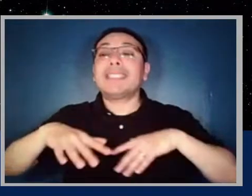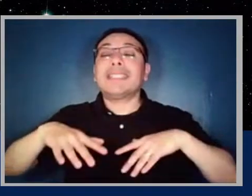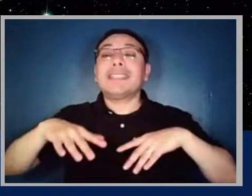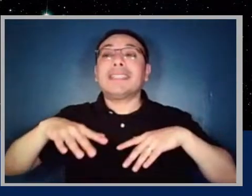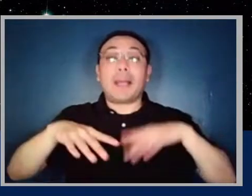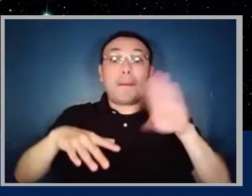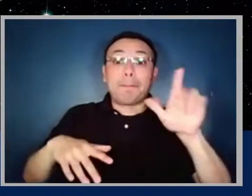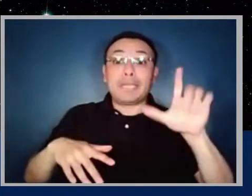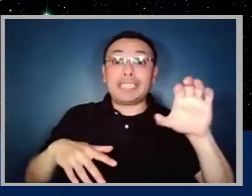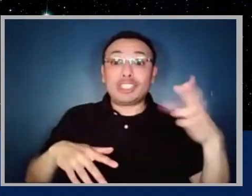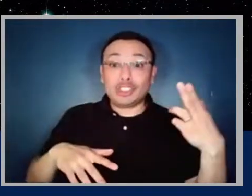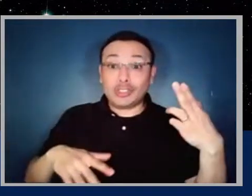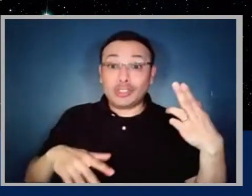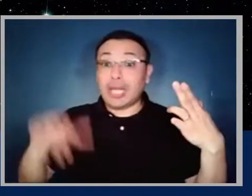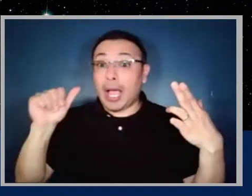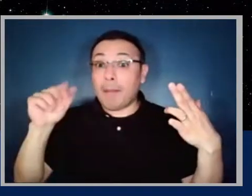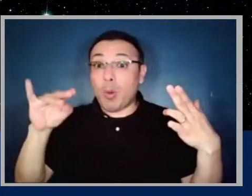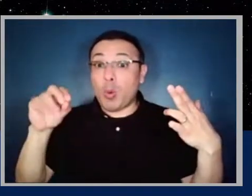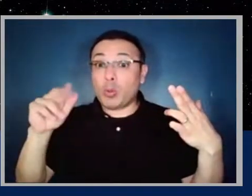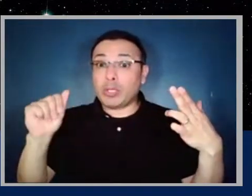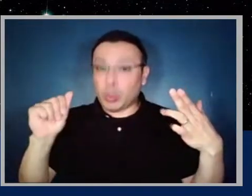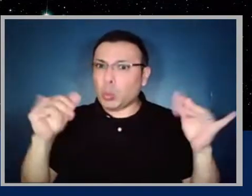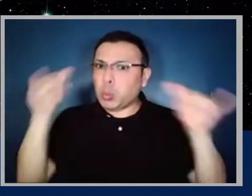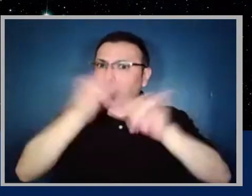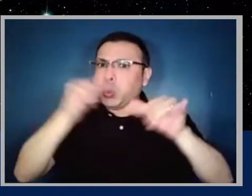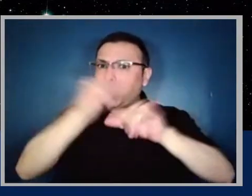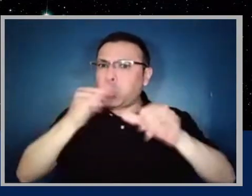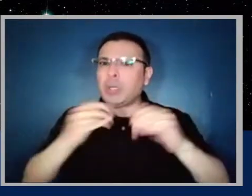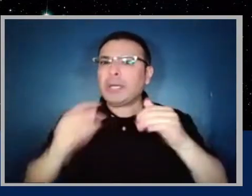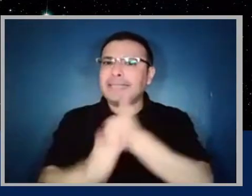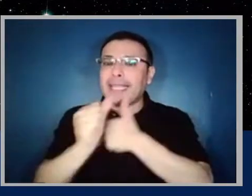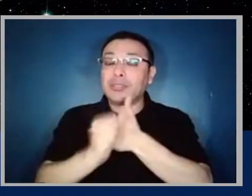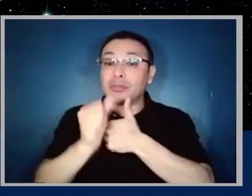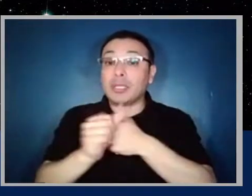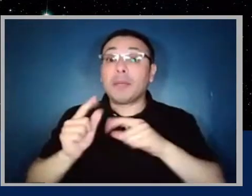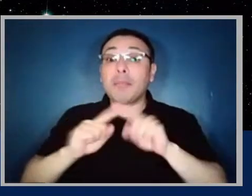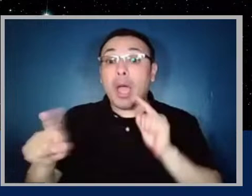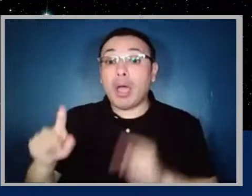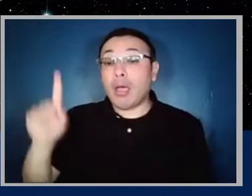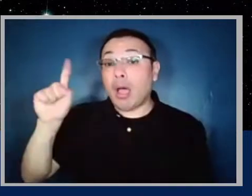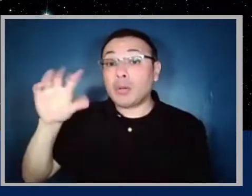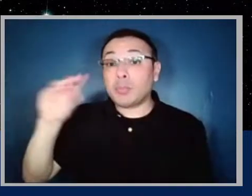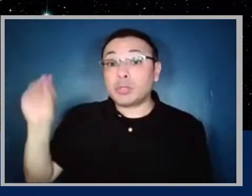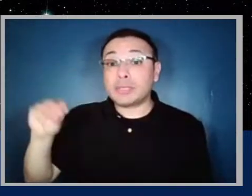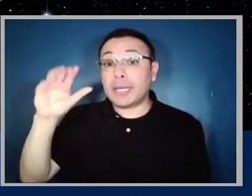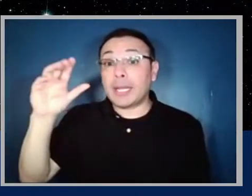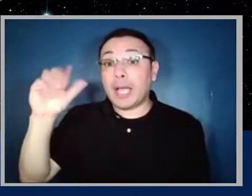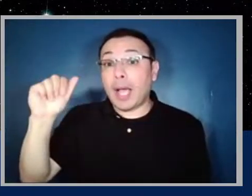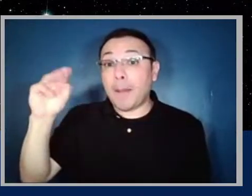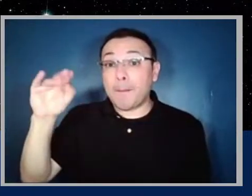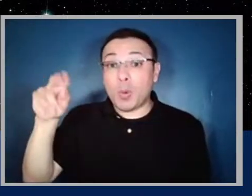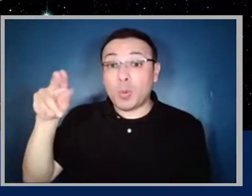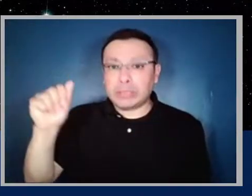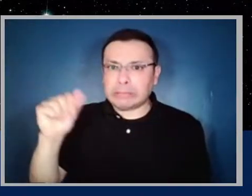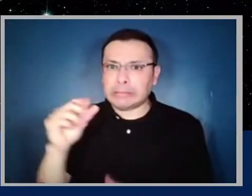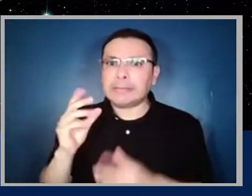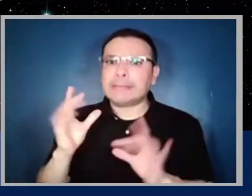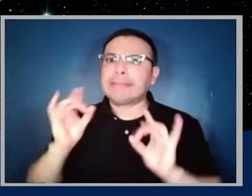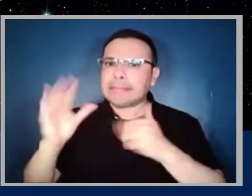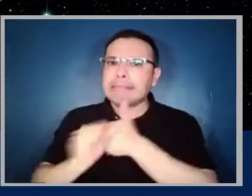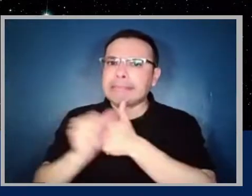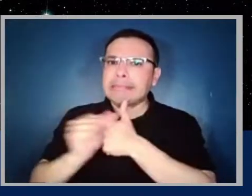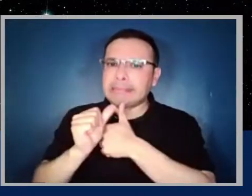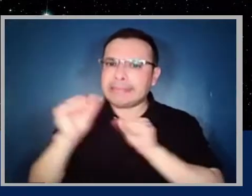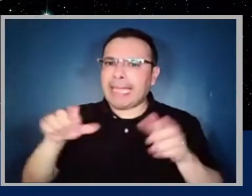thing. But 100% ammonia is incredibly deadly. And that's for like a coolant system. Is it for cooling loops and stuff like that on